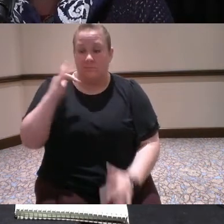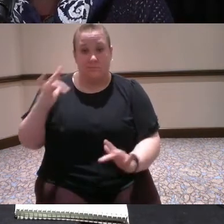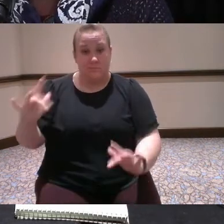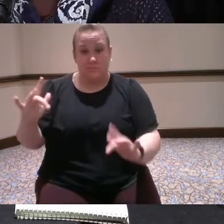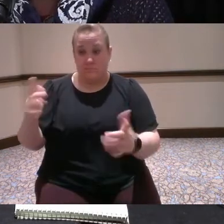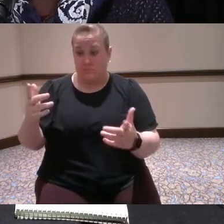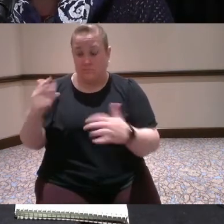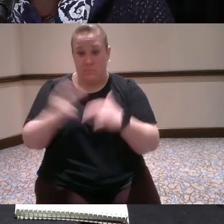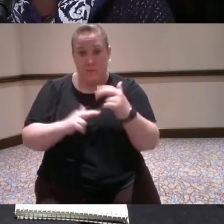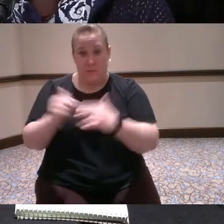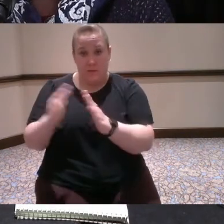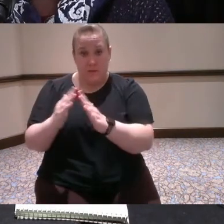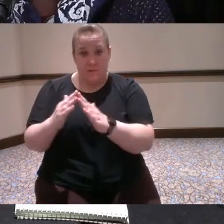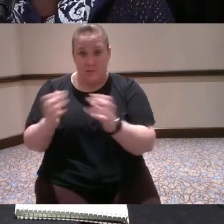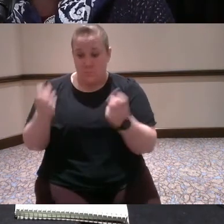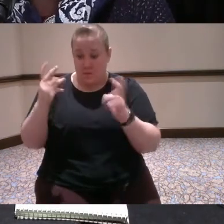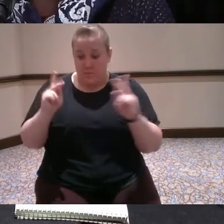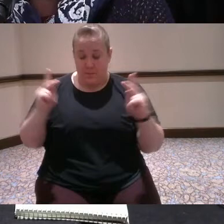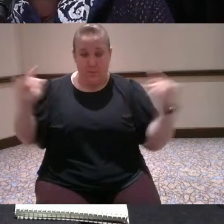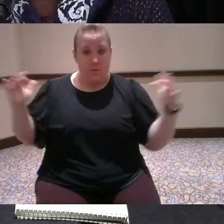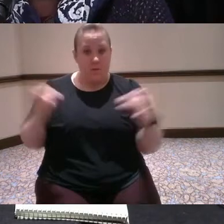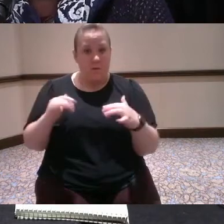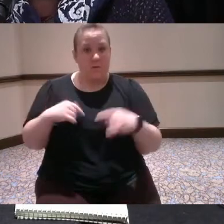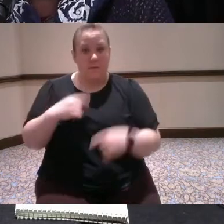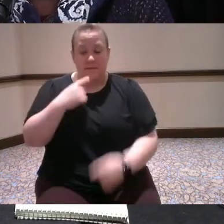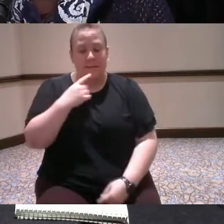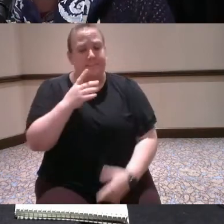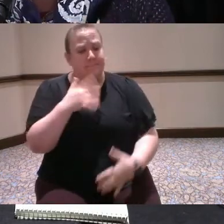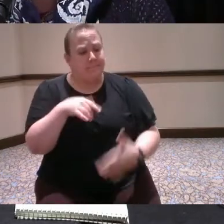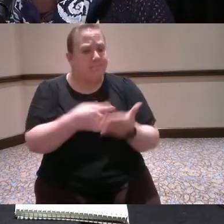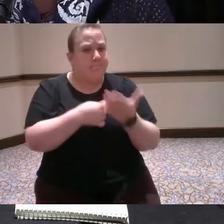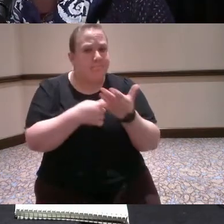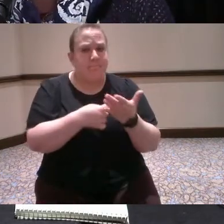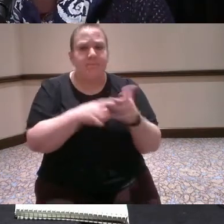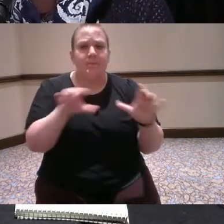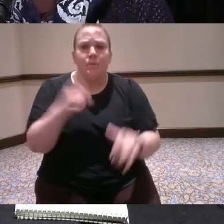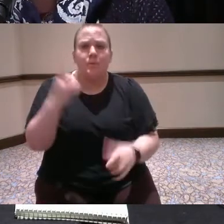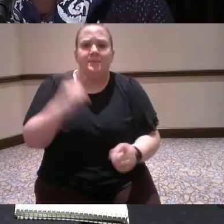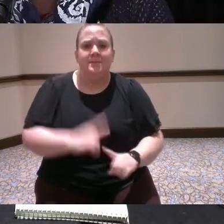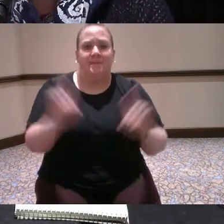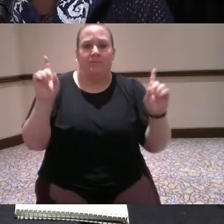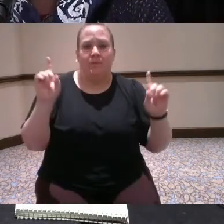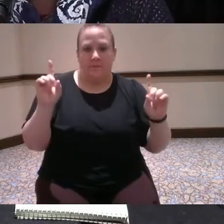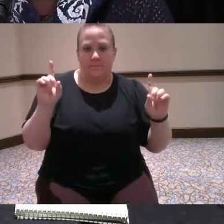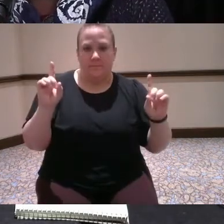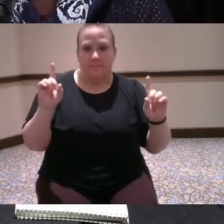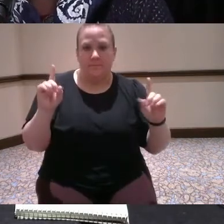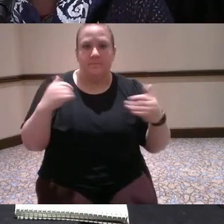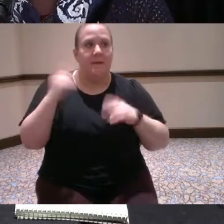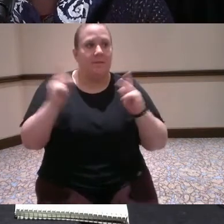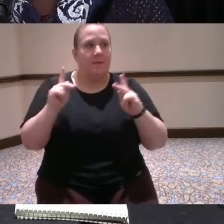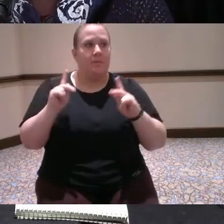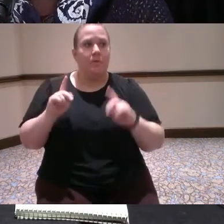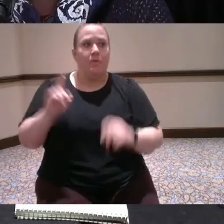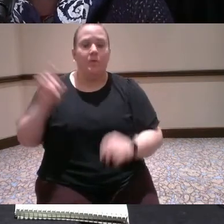downtown that a bunch of people got together and said, you know, let's do something different and have people walk through from room to